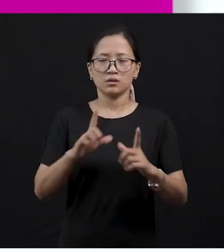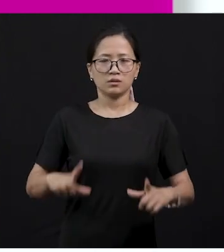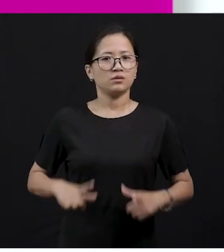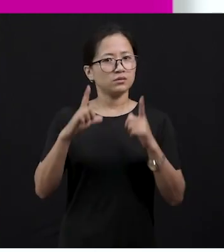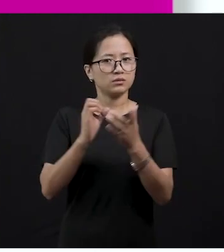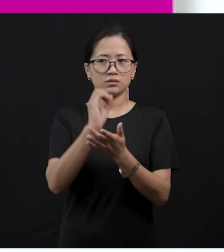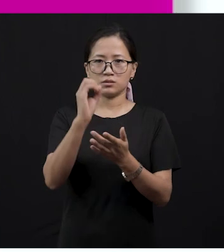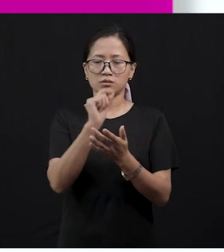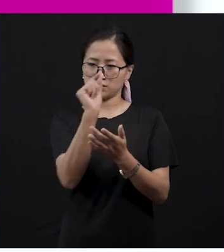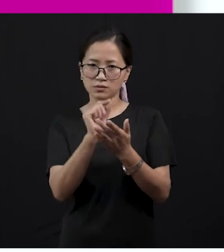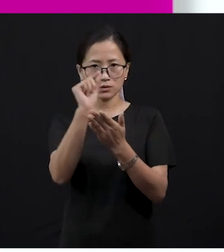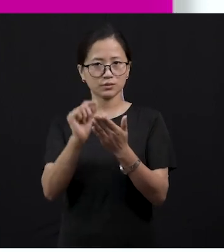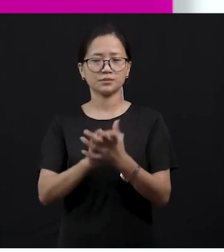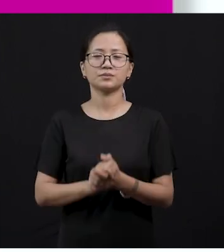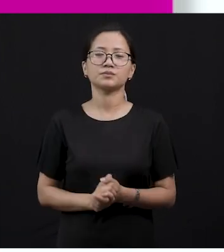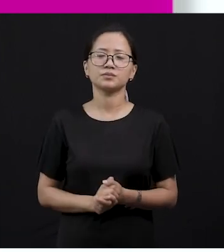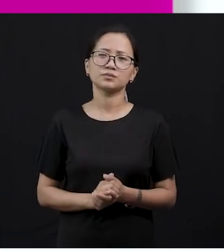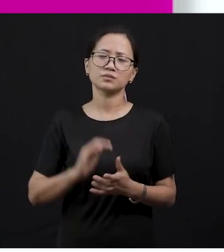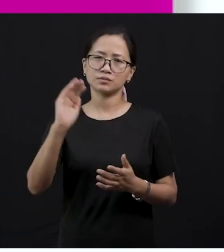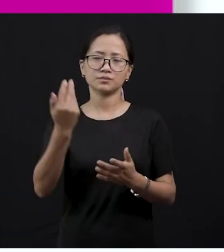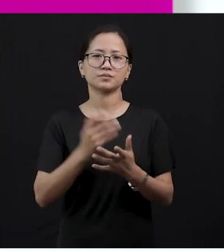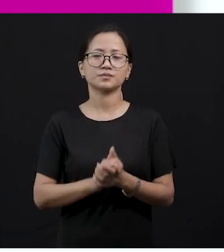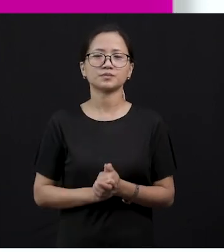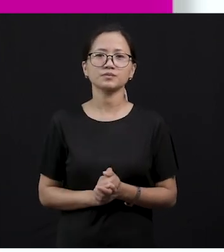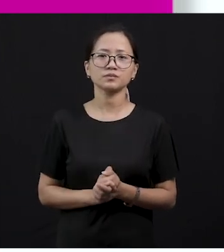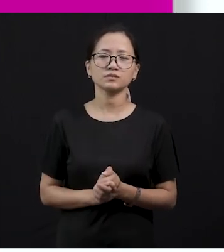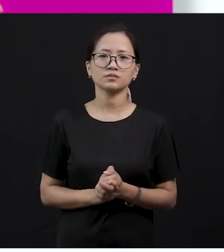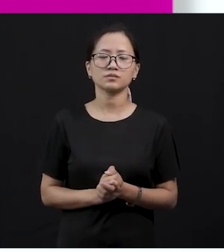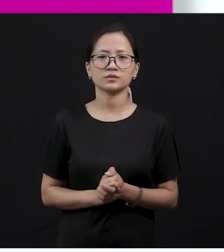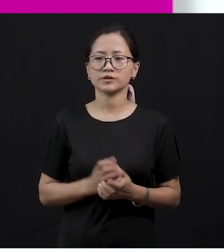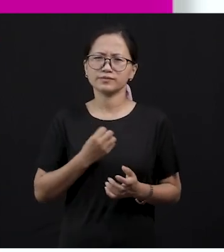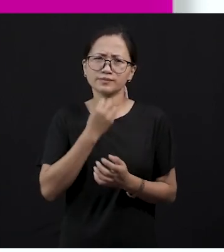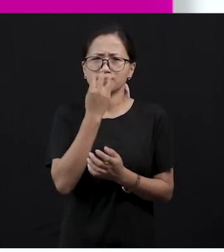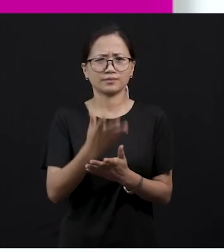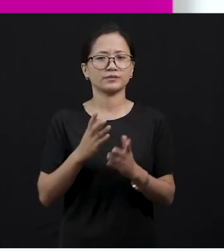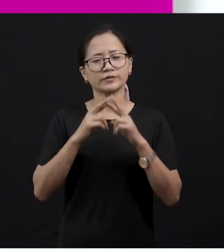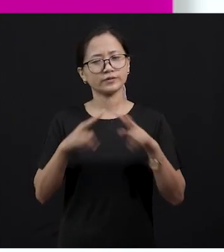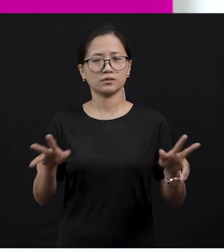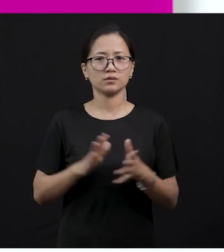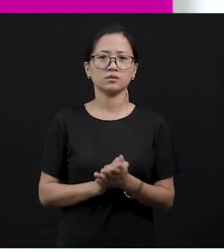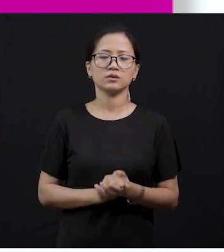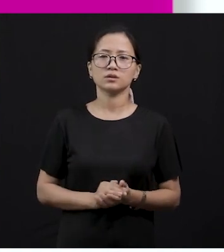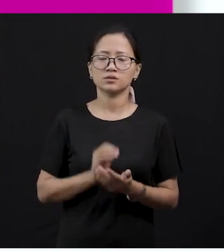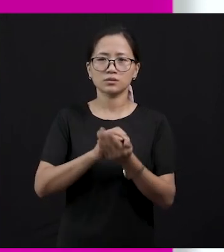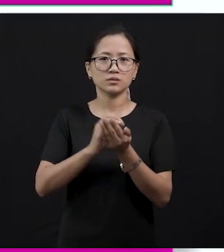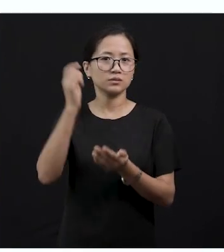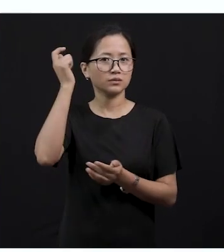Now, if somebody asks you, can you tell me some characteristics of living organisms? Then it is very easy, right? So keep